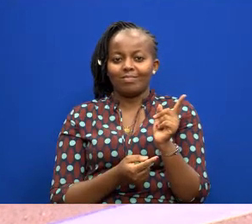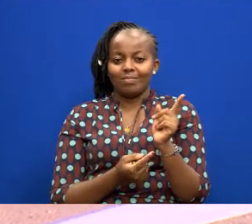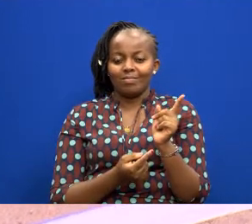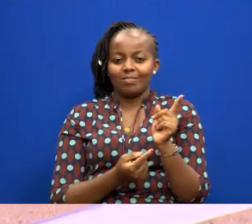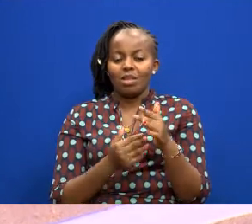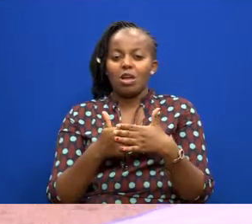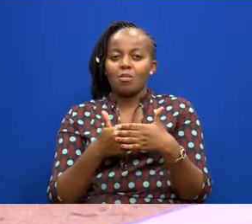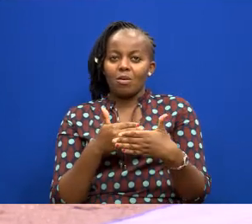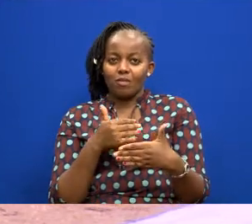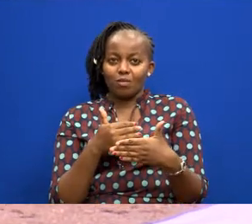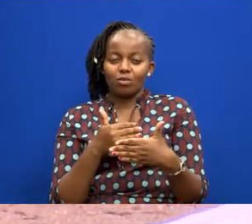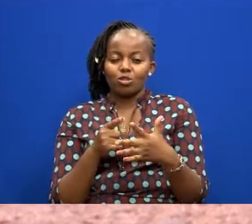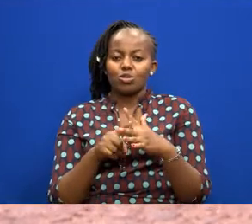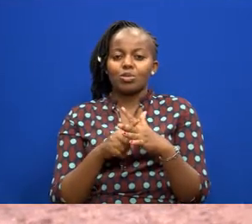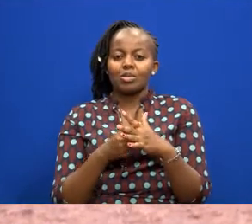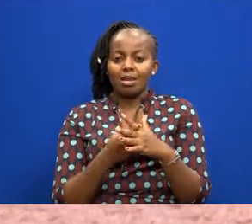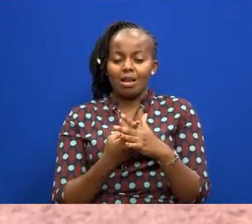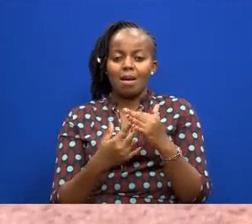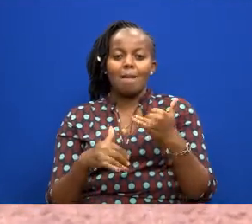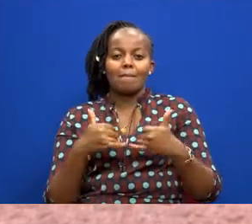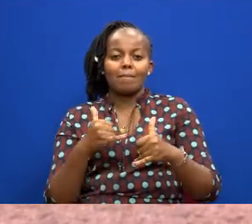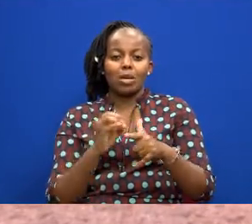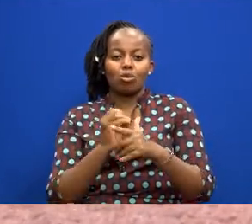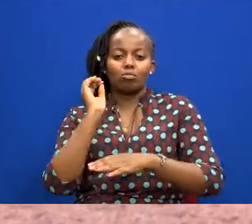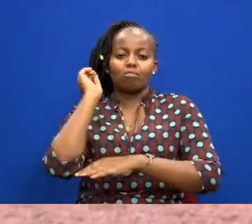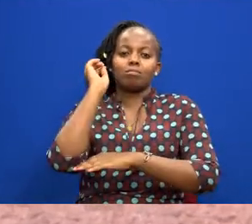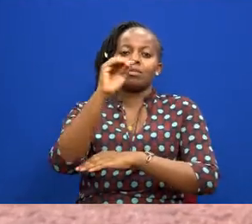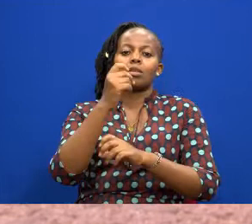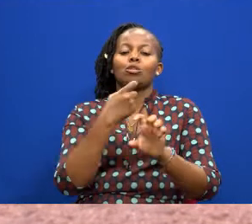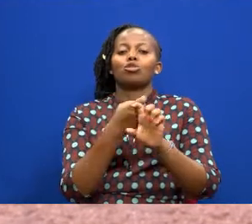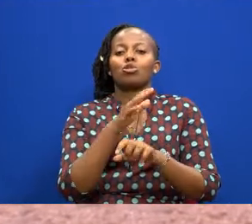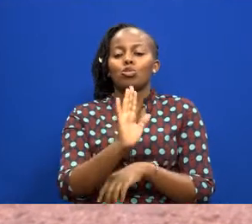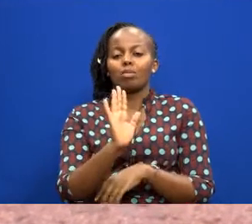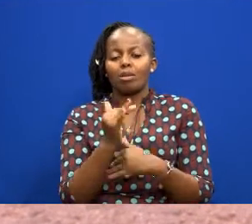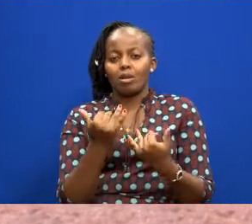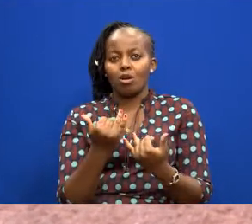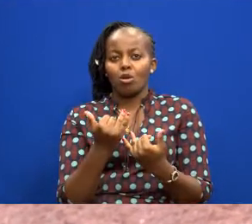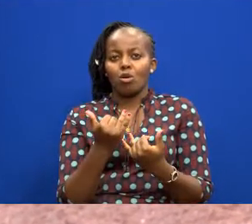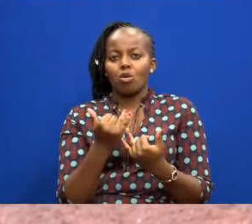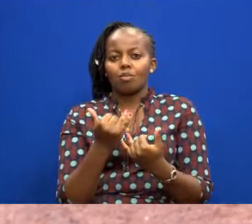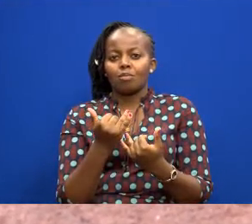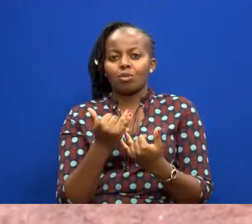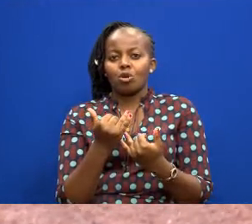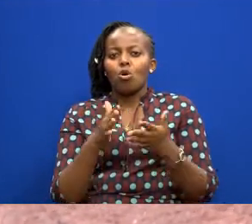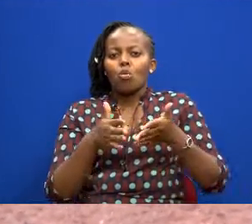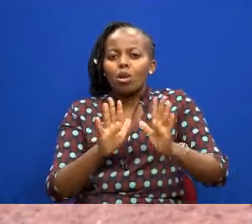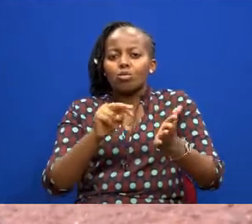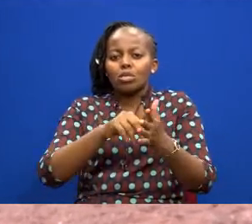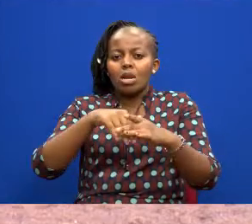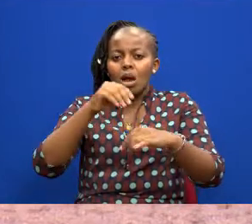is before you start throwing your marker. You're not allowed to stand